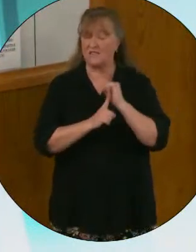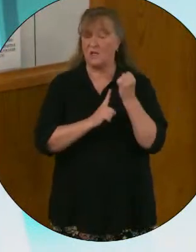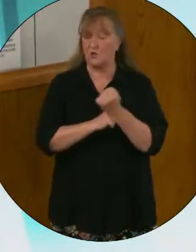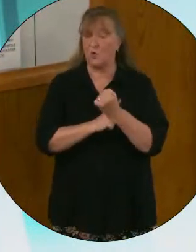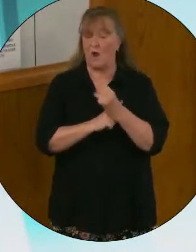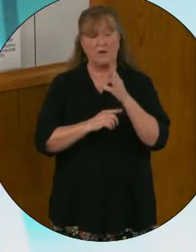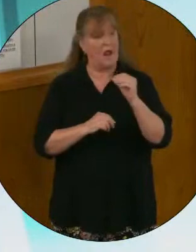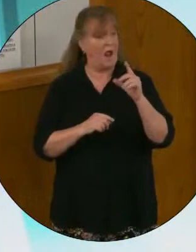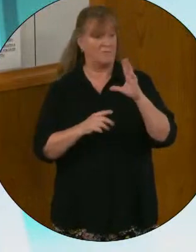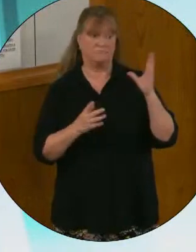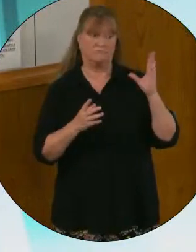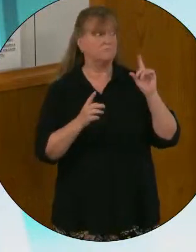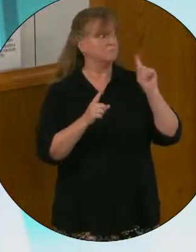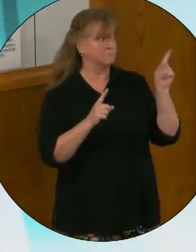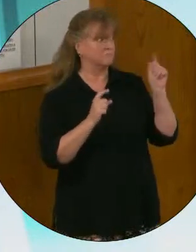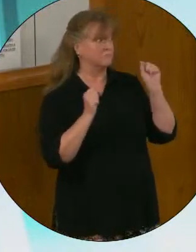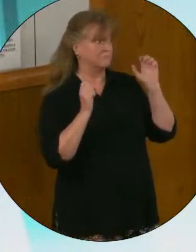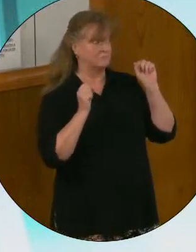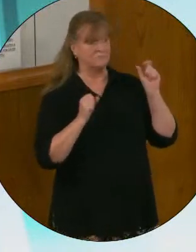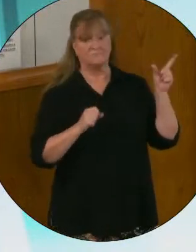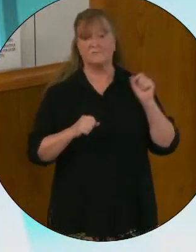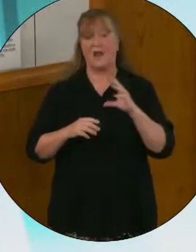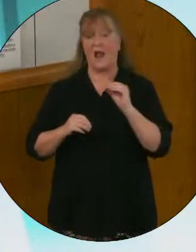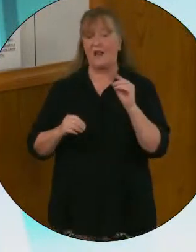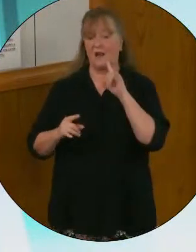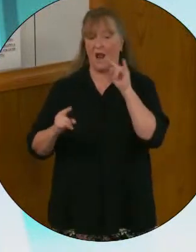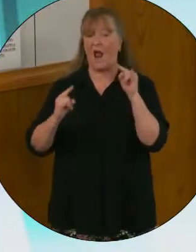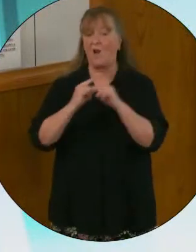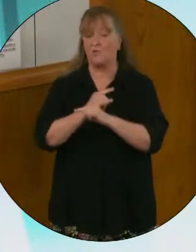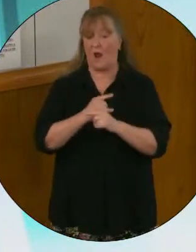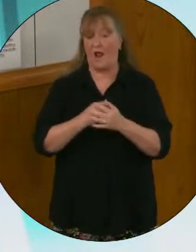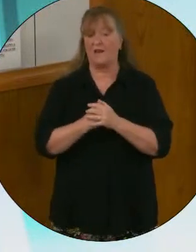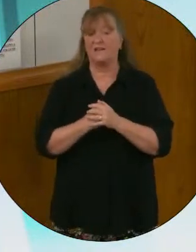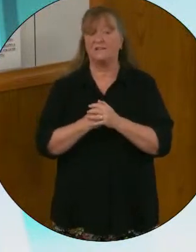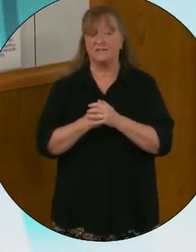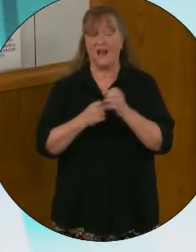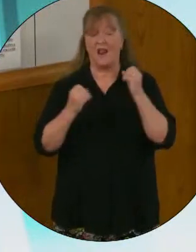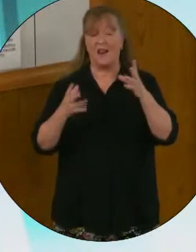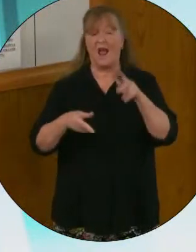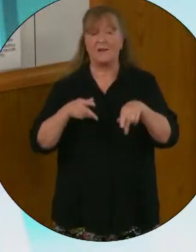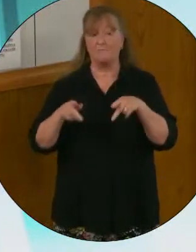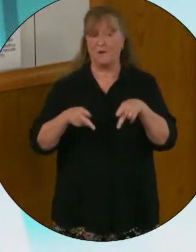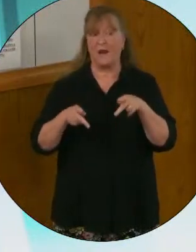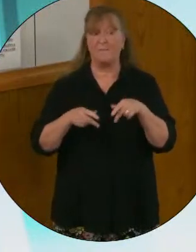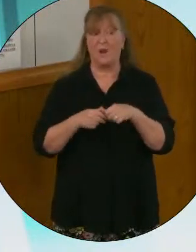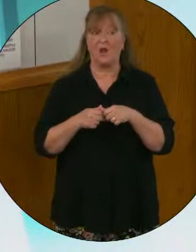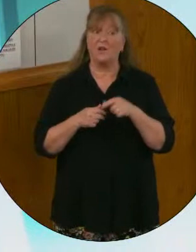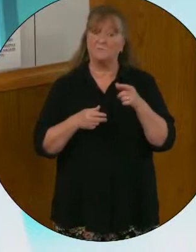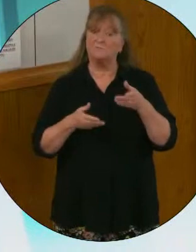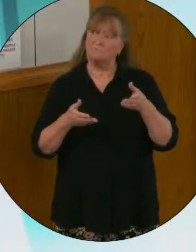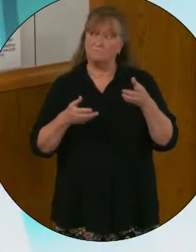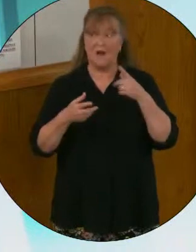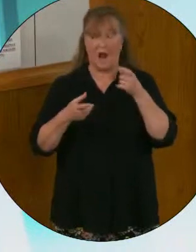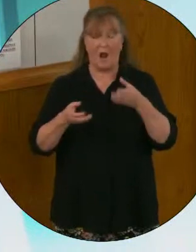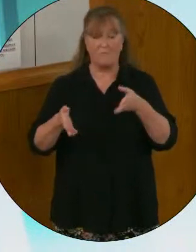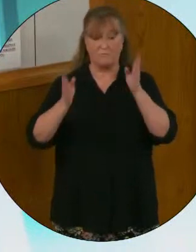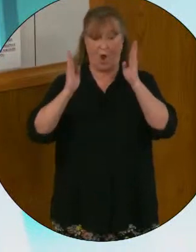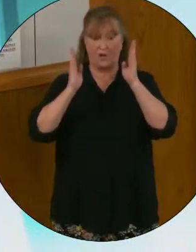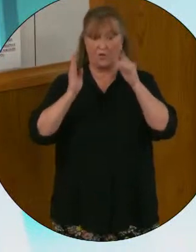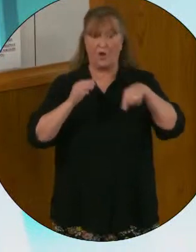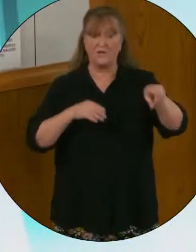known us for quite a few years. And it's quite ironic that, again, a lot of people have brought to their attention. And